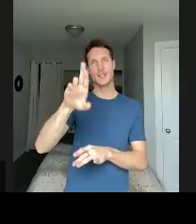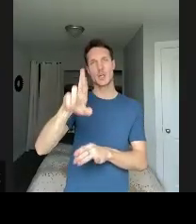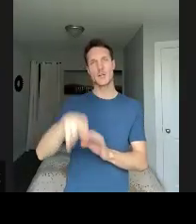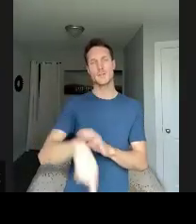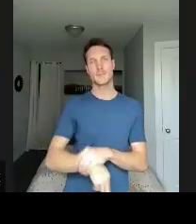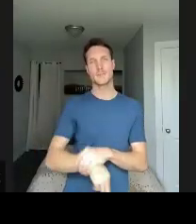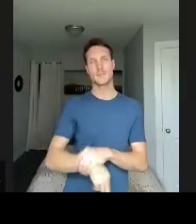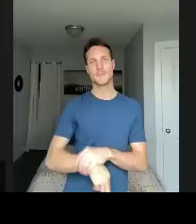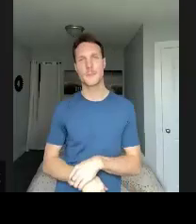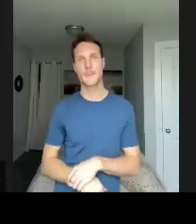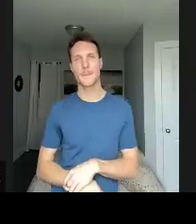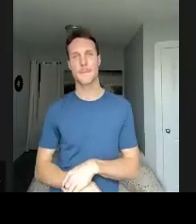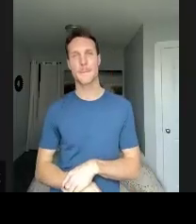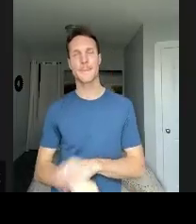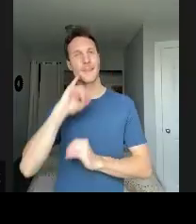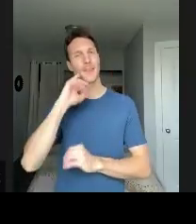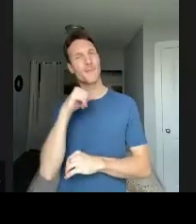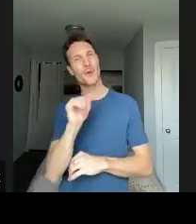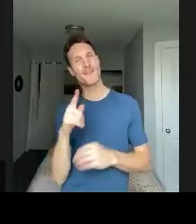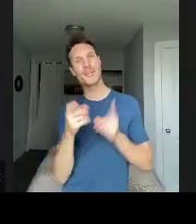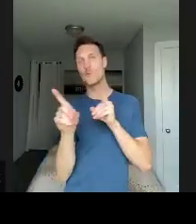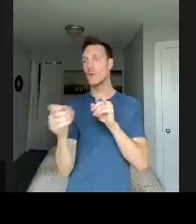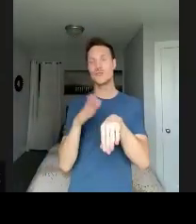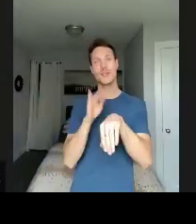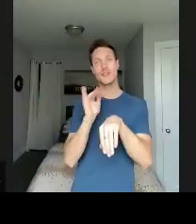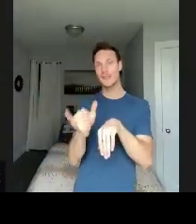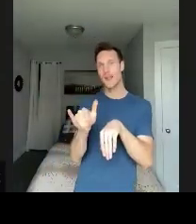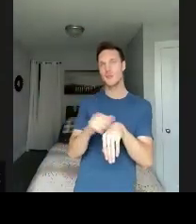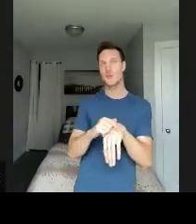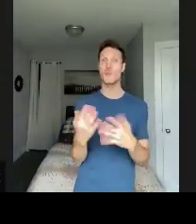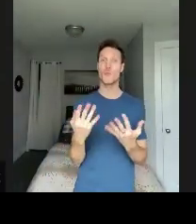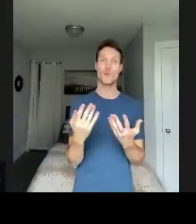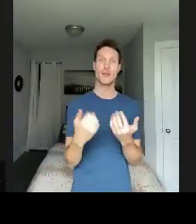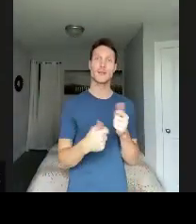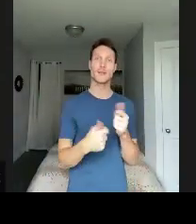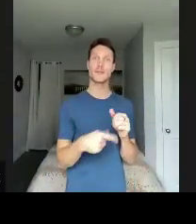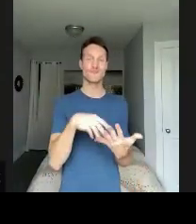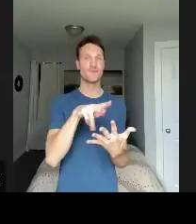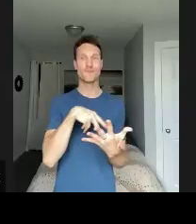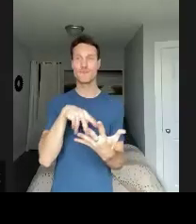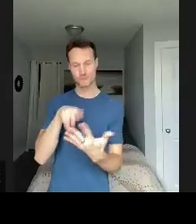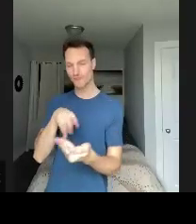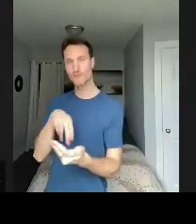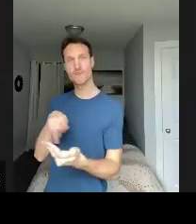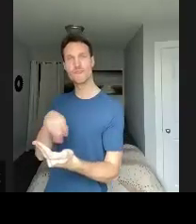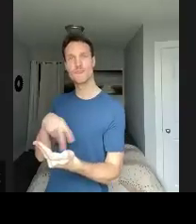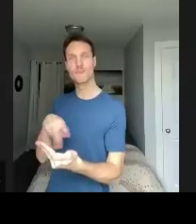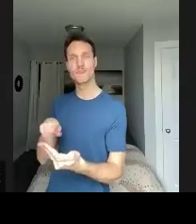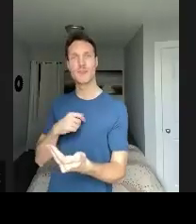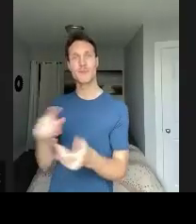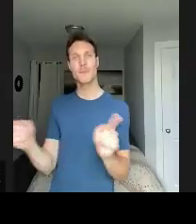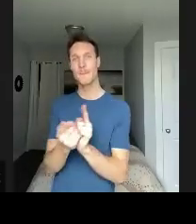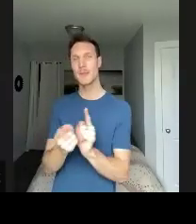The waitlist study for IDD and PD continues to batch individuals to meet the study